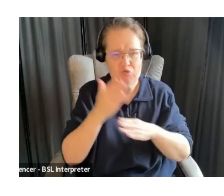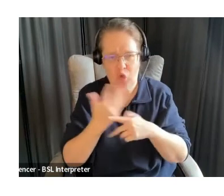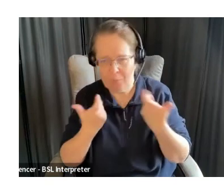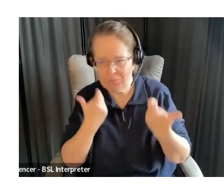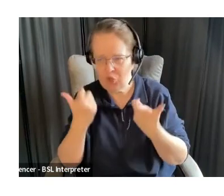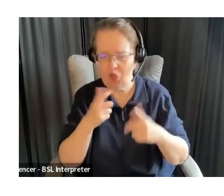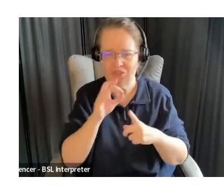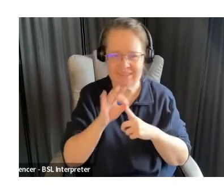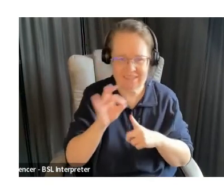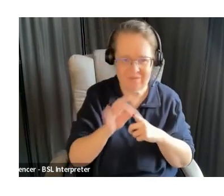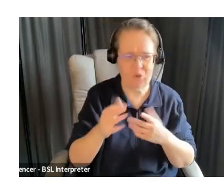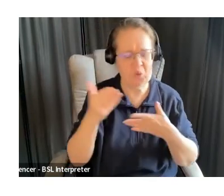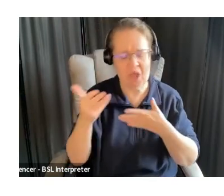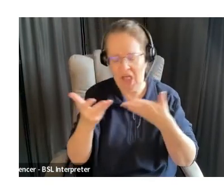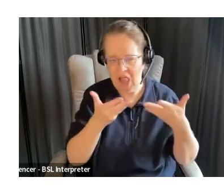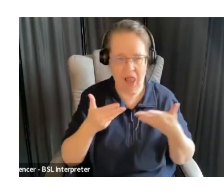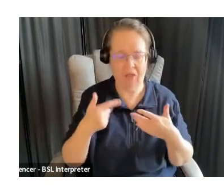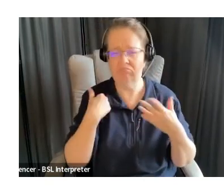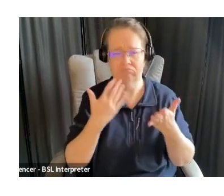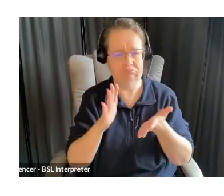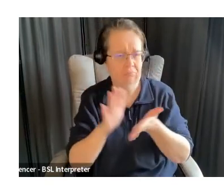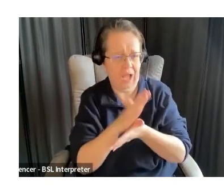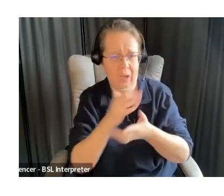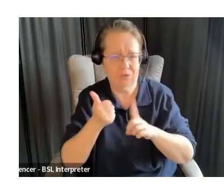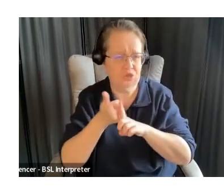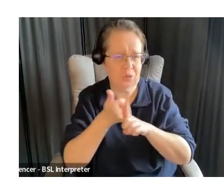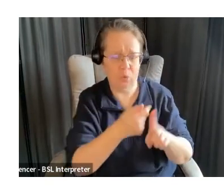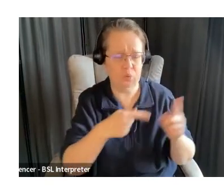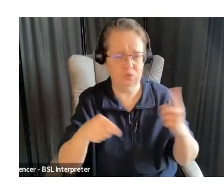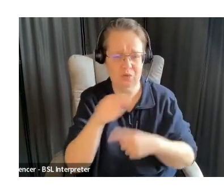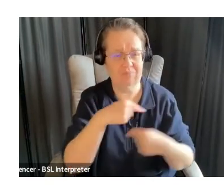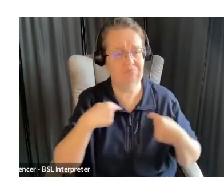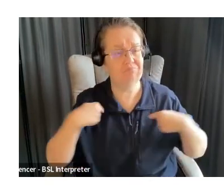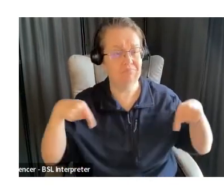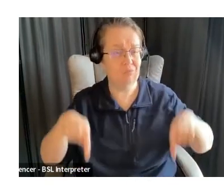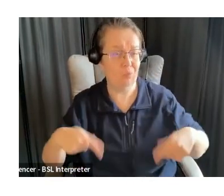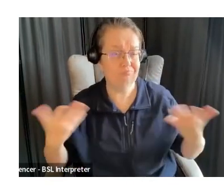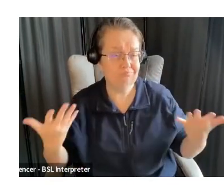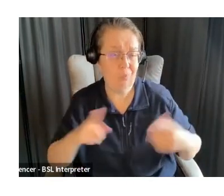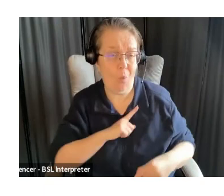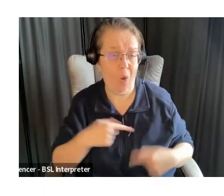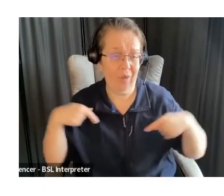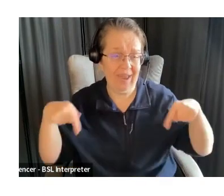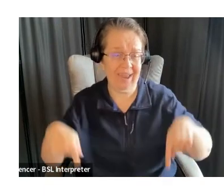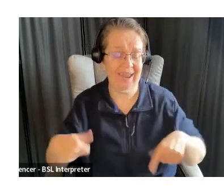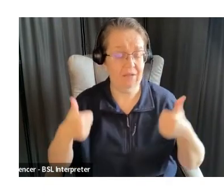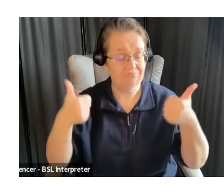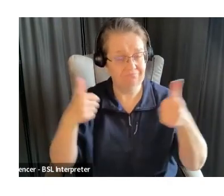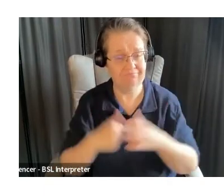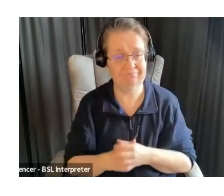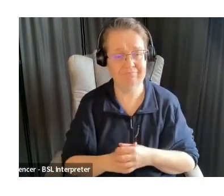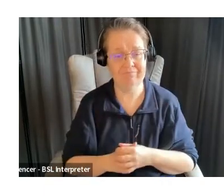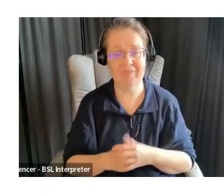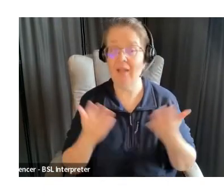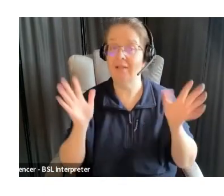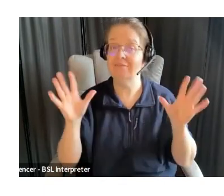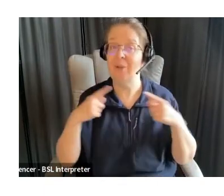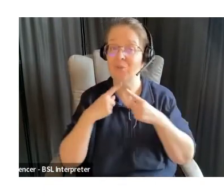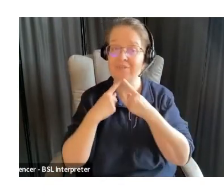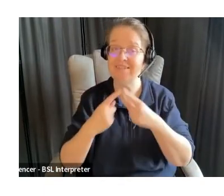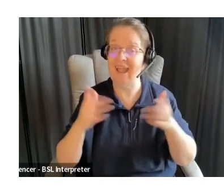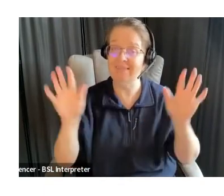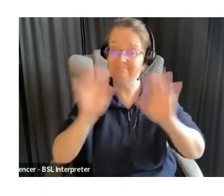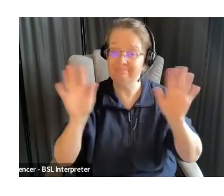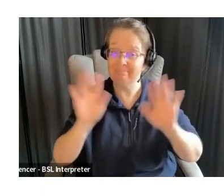search and your interviewing or your application forms. That's what we're here for. So without further ado, I'm going to sign